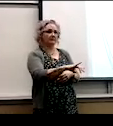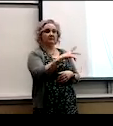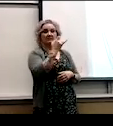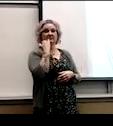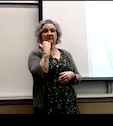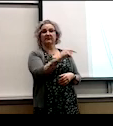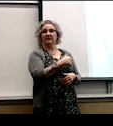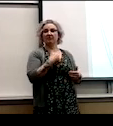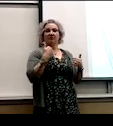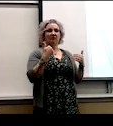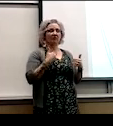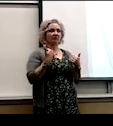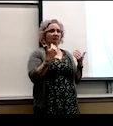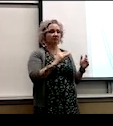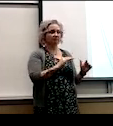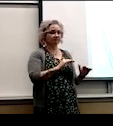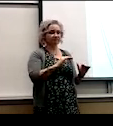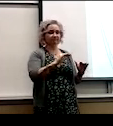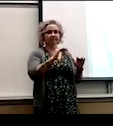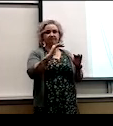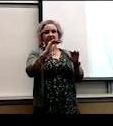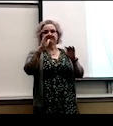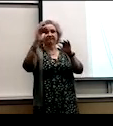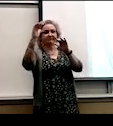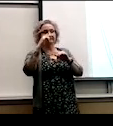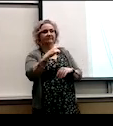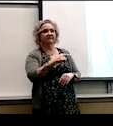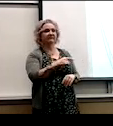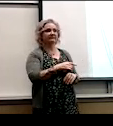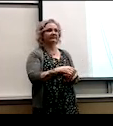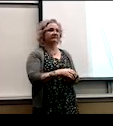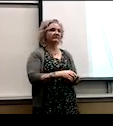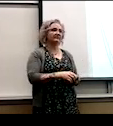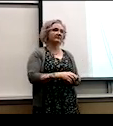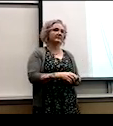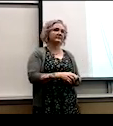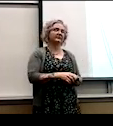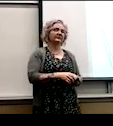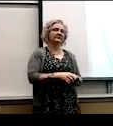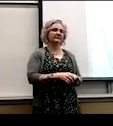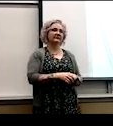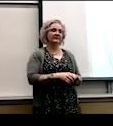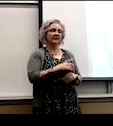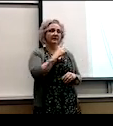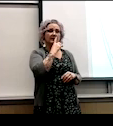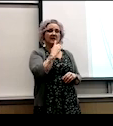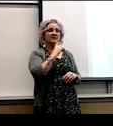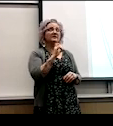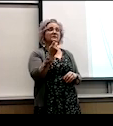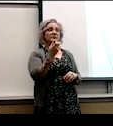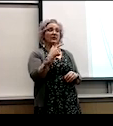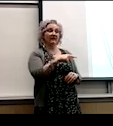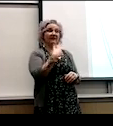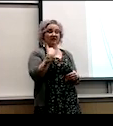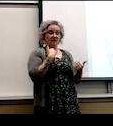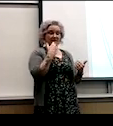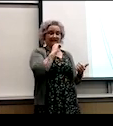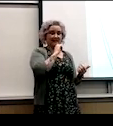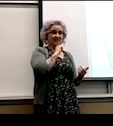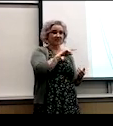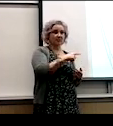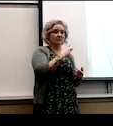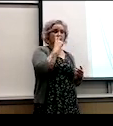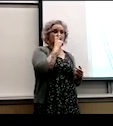through relatives and trusted friends, they're gonna be more likely to adapt to it. Then I get them when they're 45,